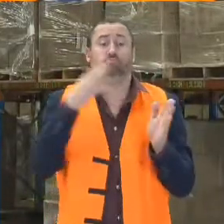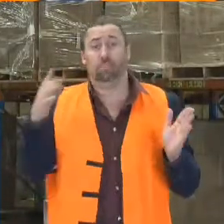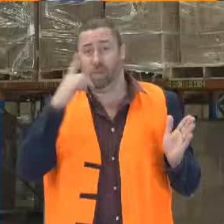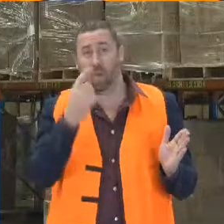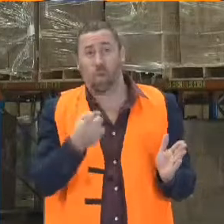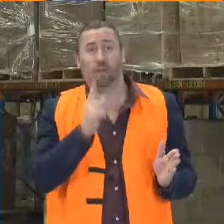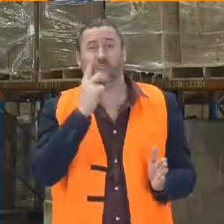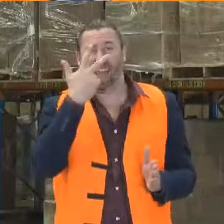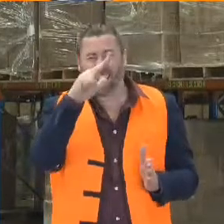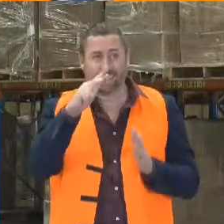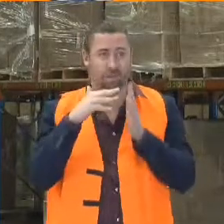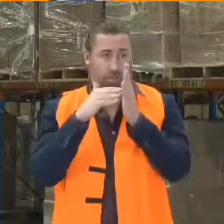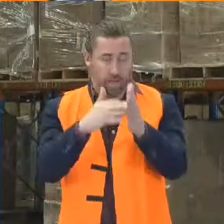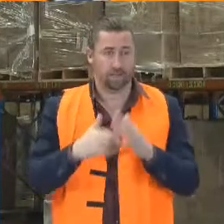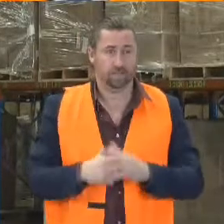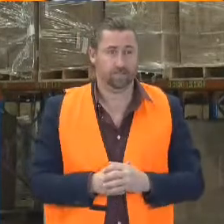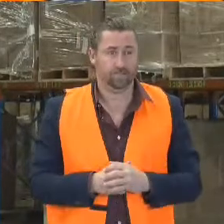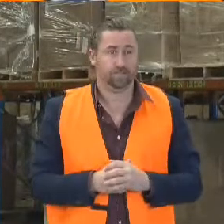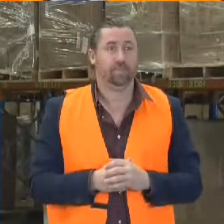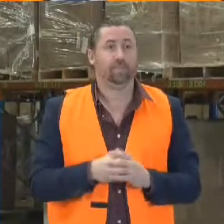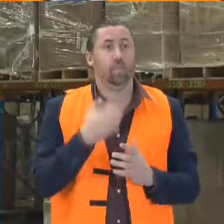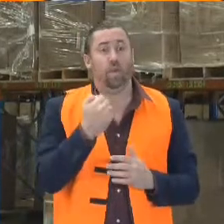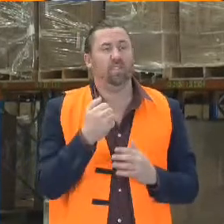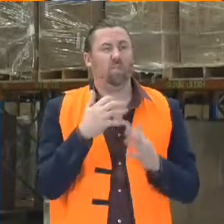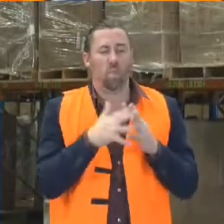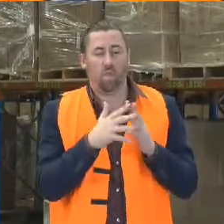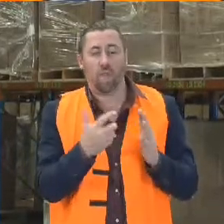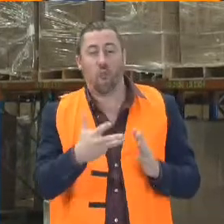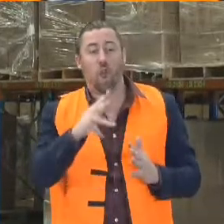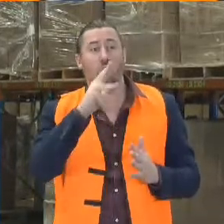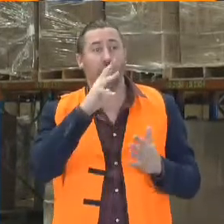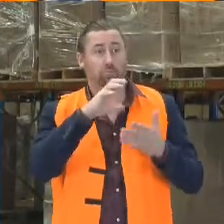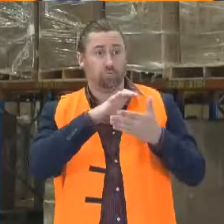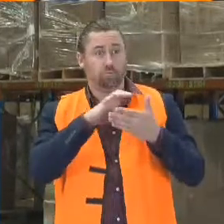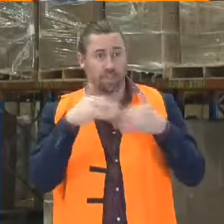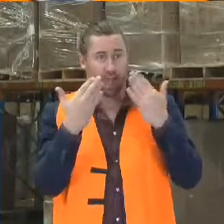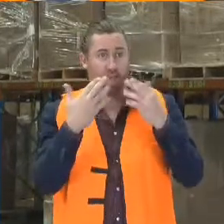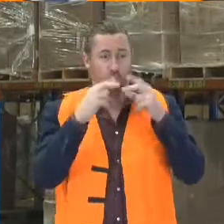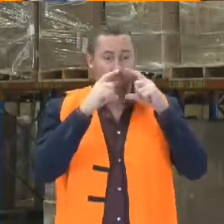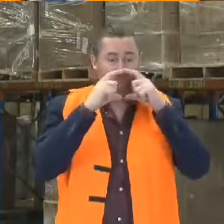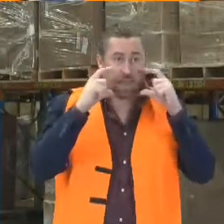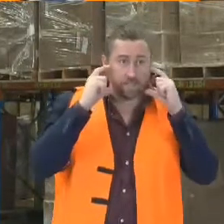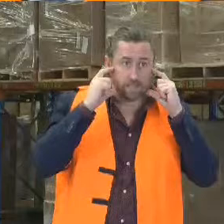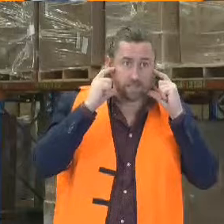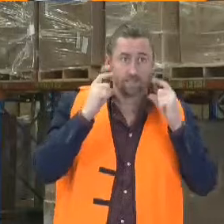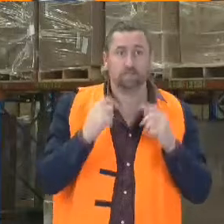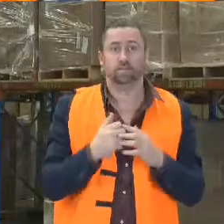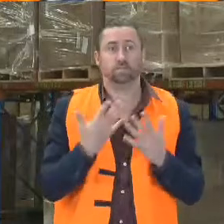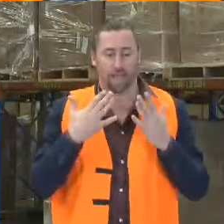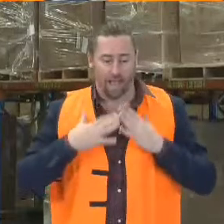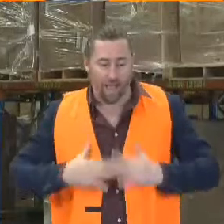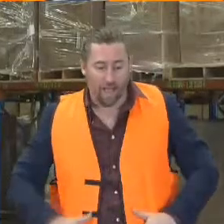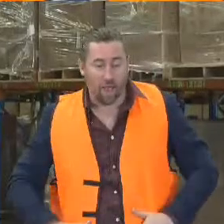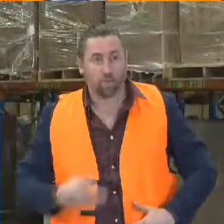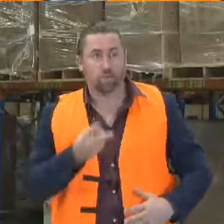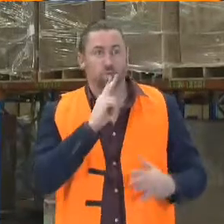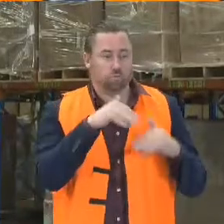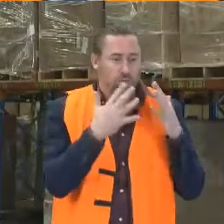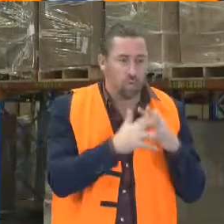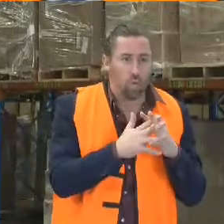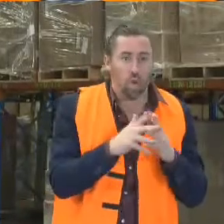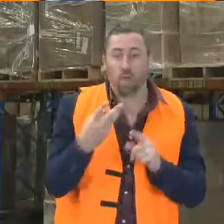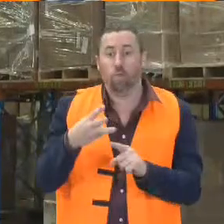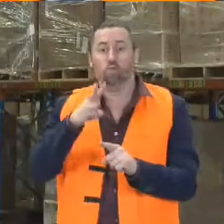our distribution centres, we have 900 days worth of surgical masks, 200 days worth of medical gowns, 300